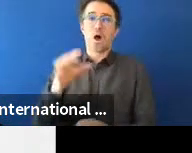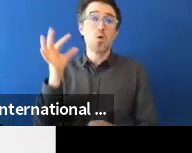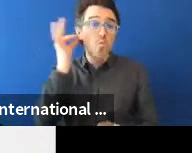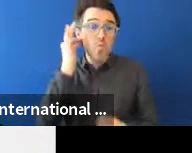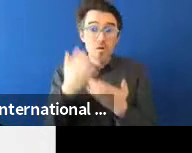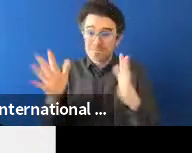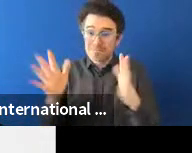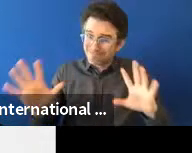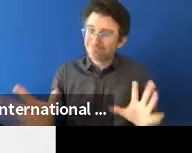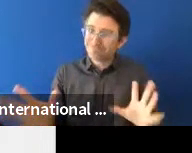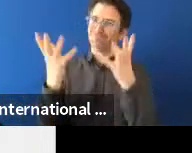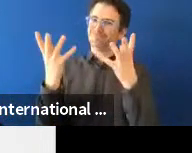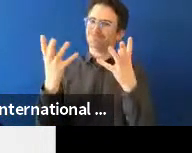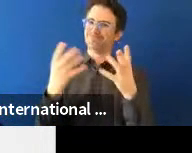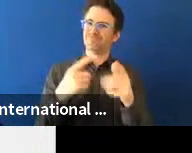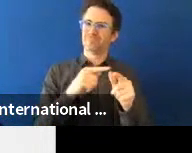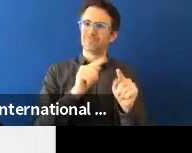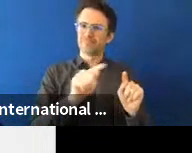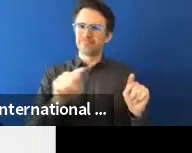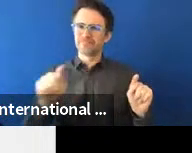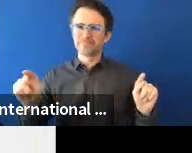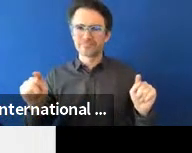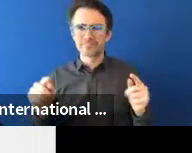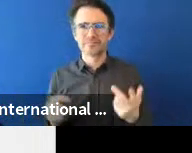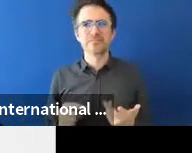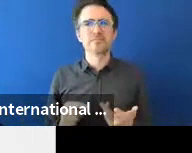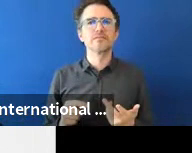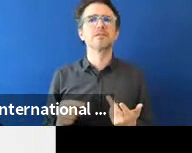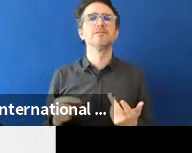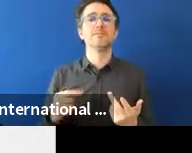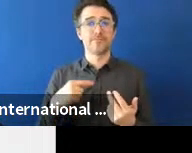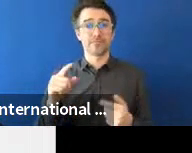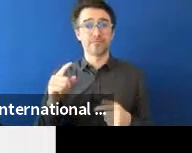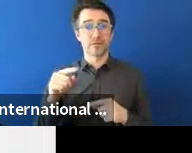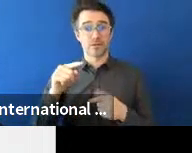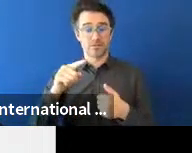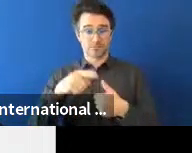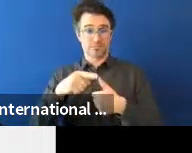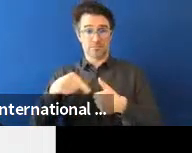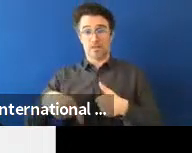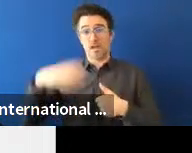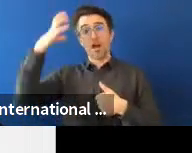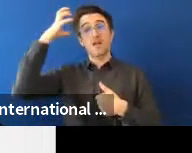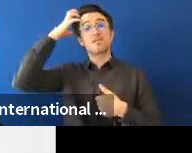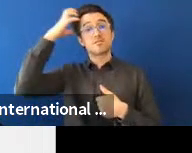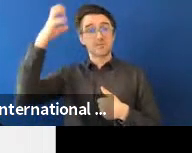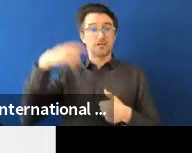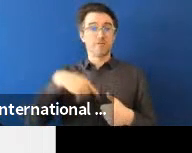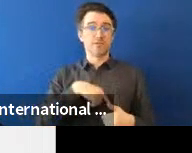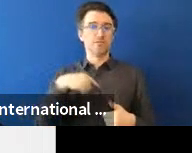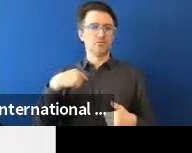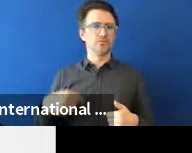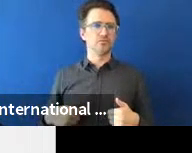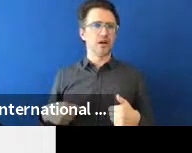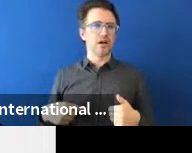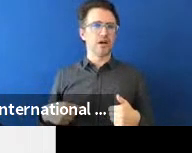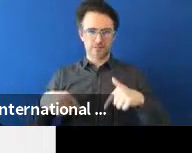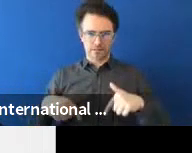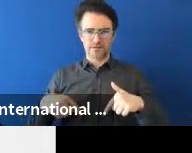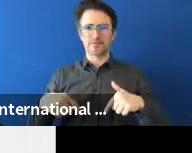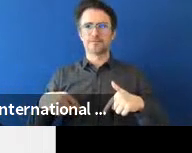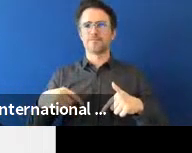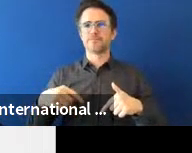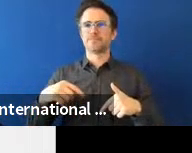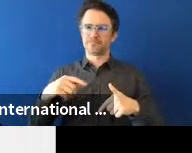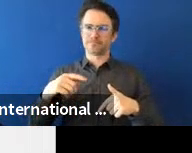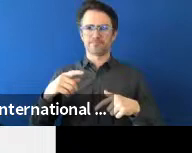Firstly, the Chinese government attached great importance to the reduction of SRB. Over